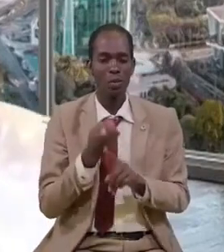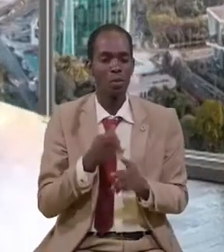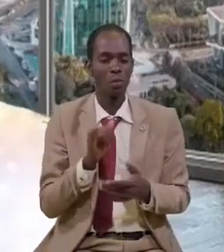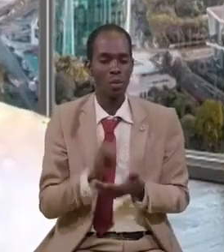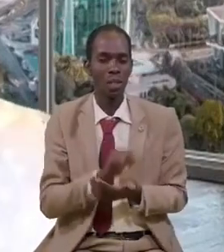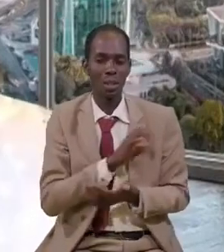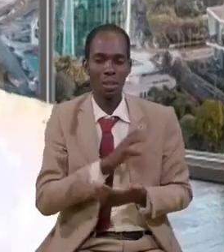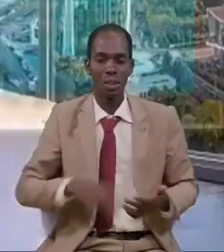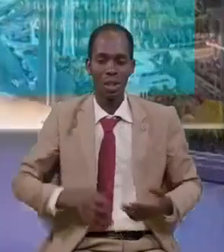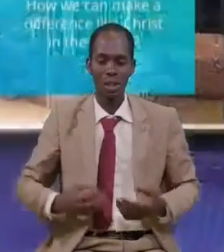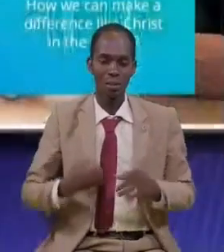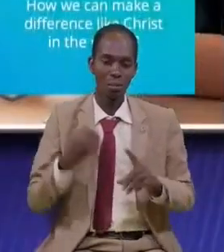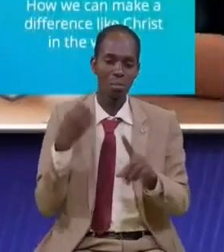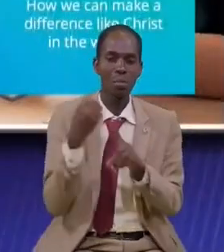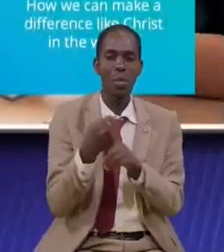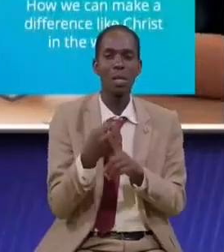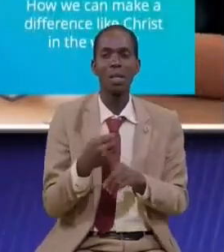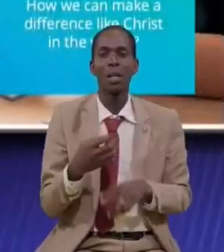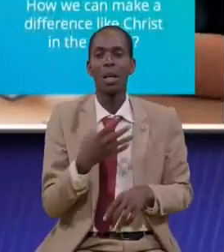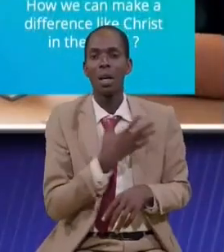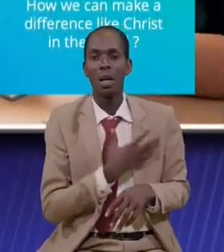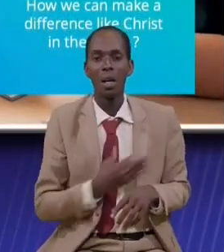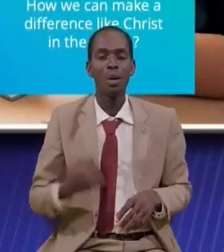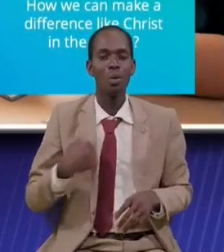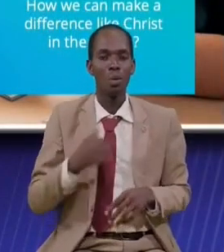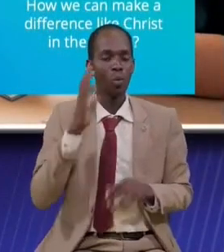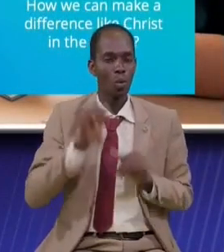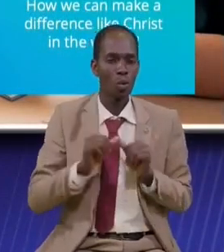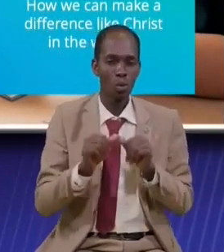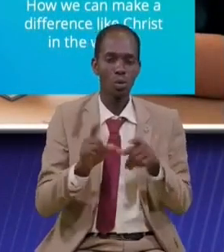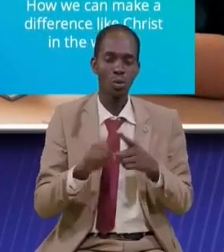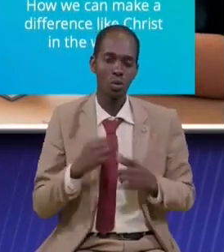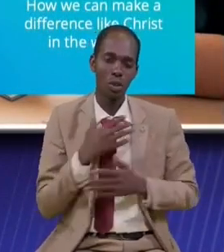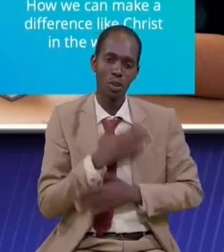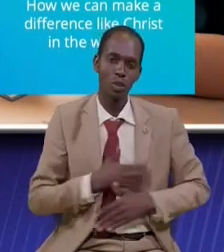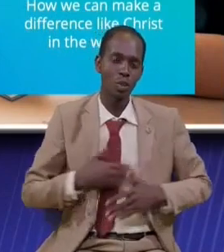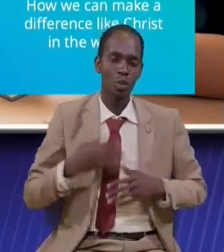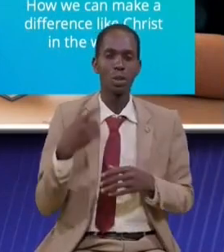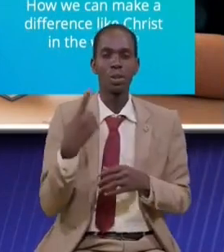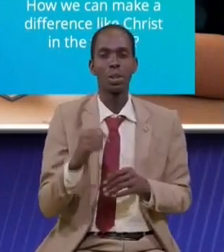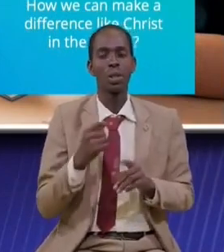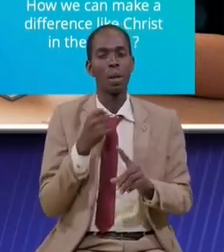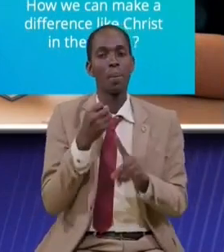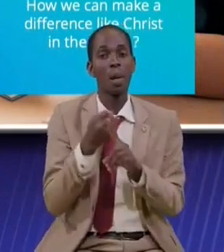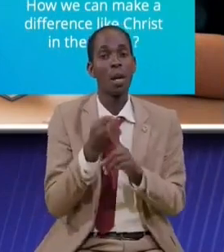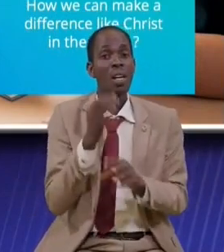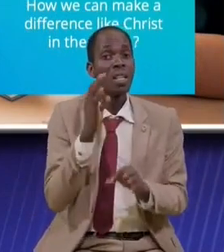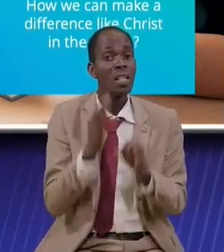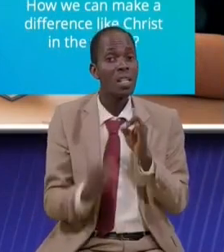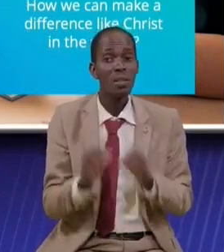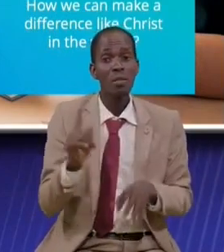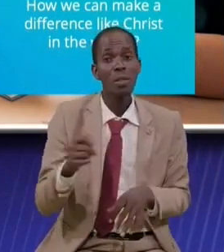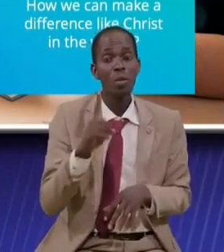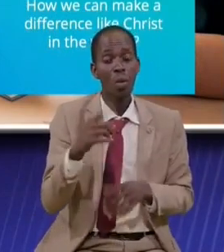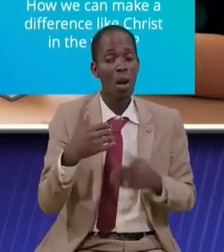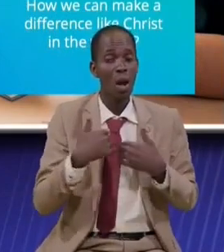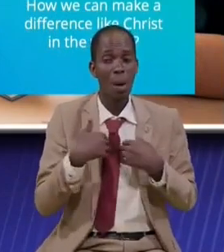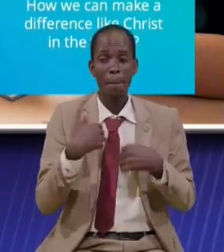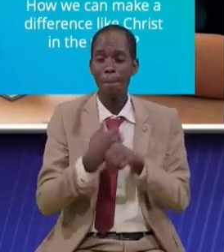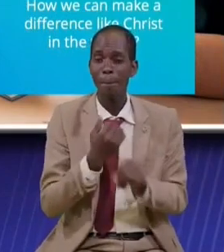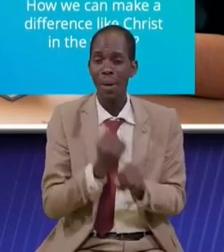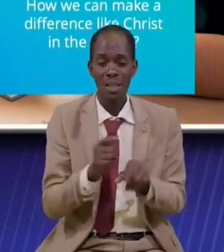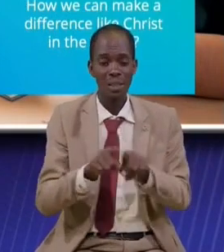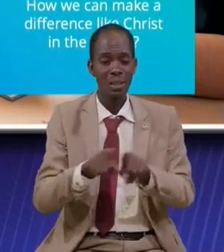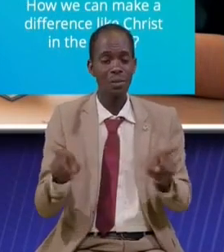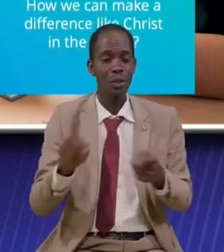that impact, and we will yet continue to enjoy the impact. So if there is anyone who has made a difference to humanity, that